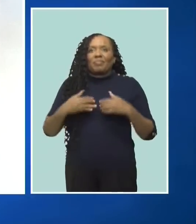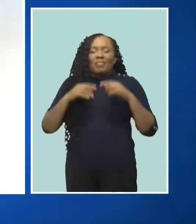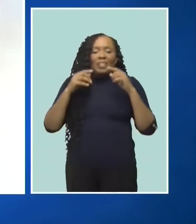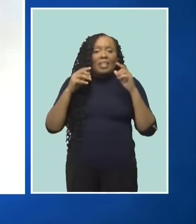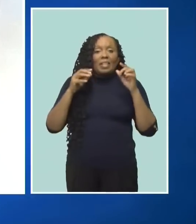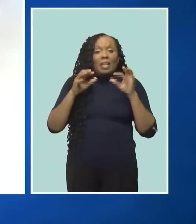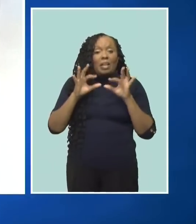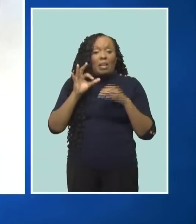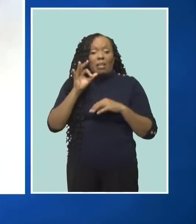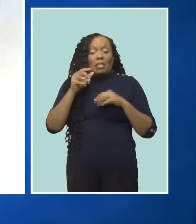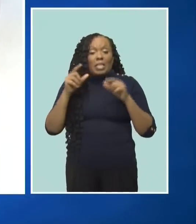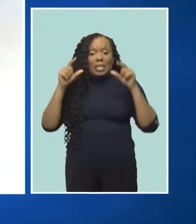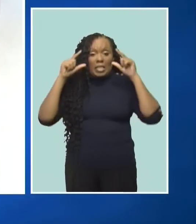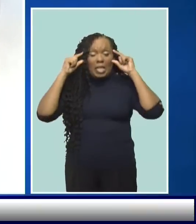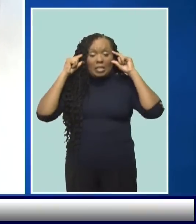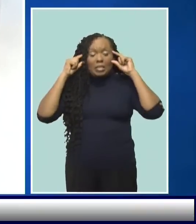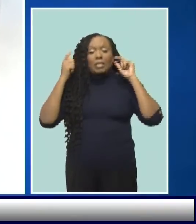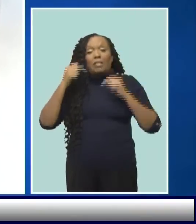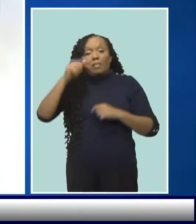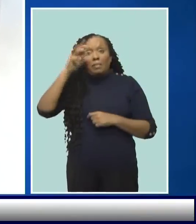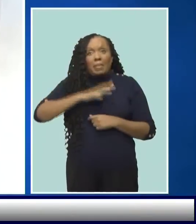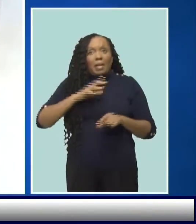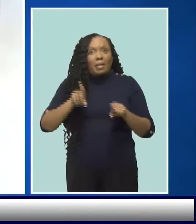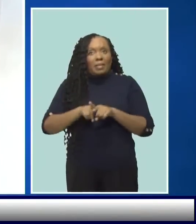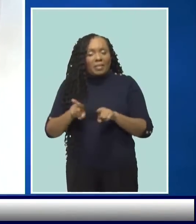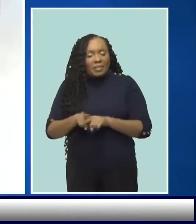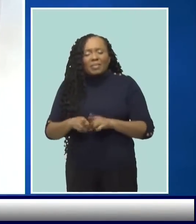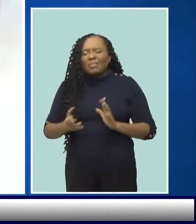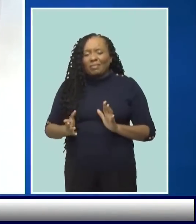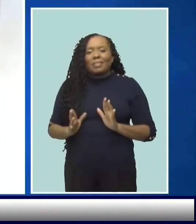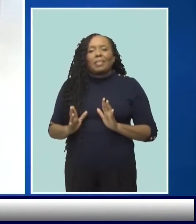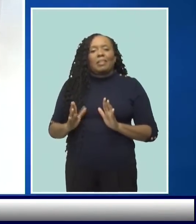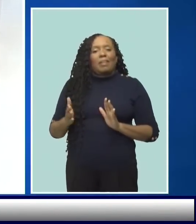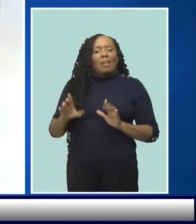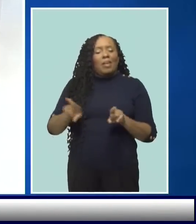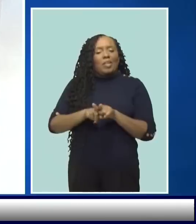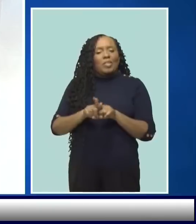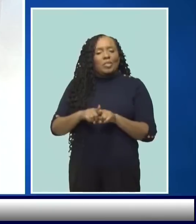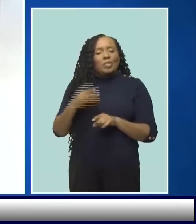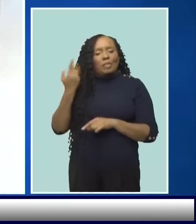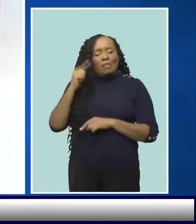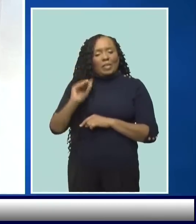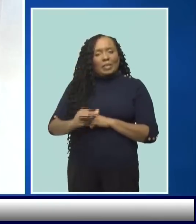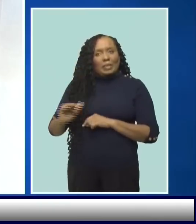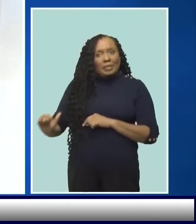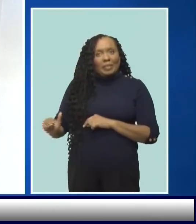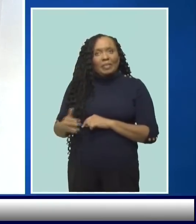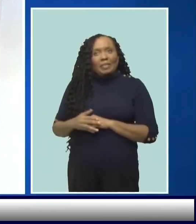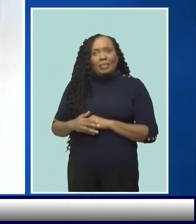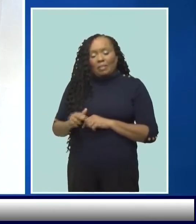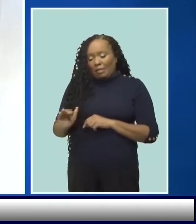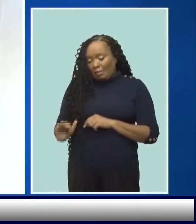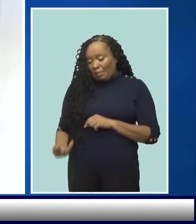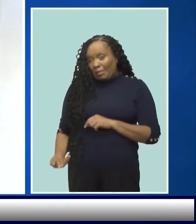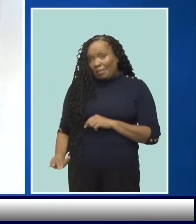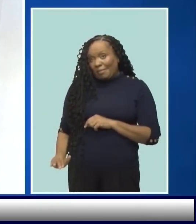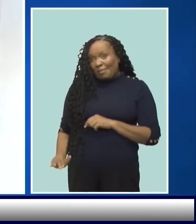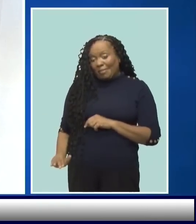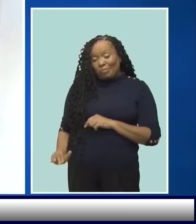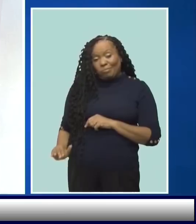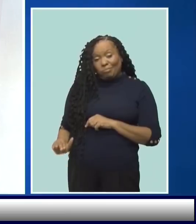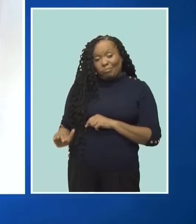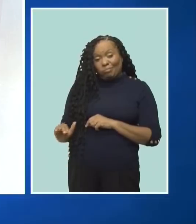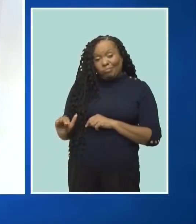also have frames for men. So the men are not left out. We have for kids as well, from baby stage straight to adult